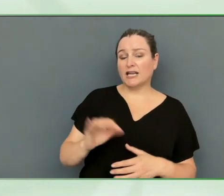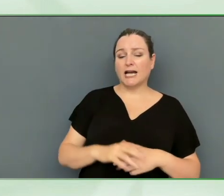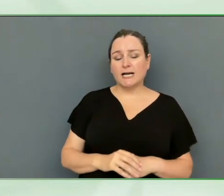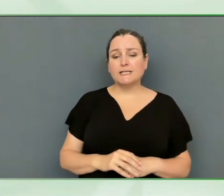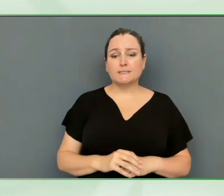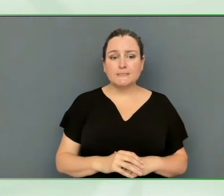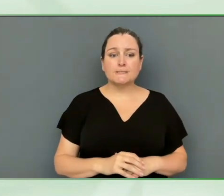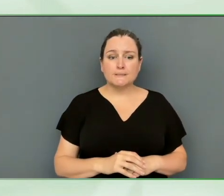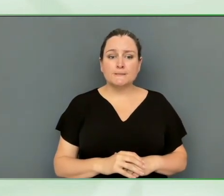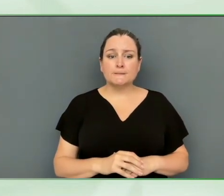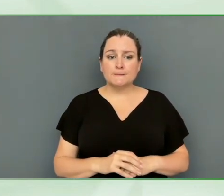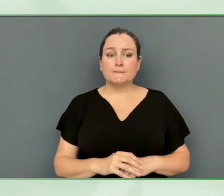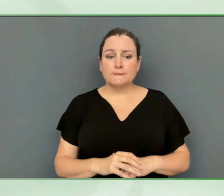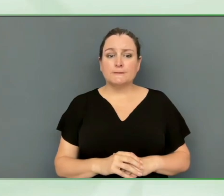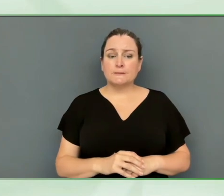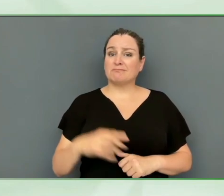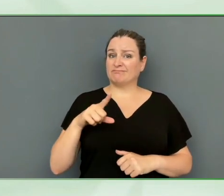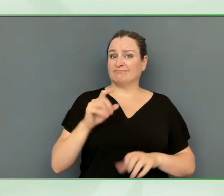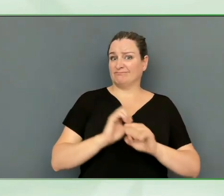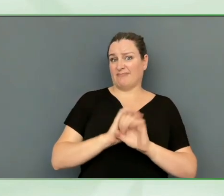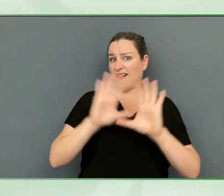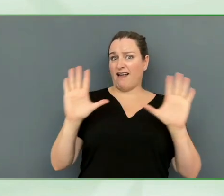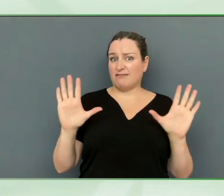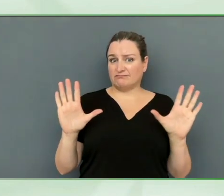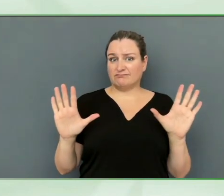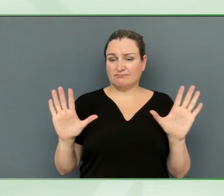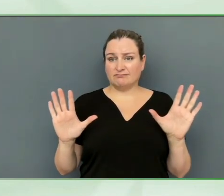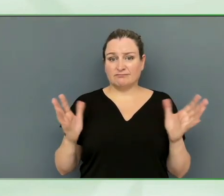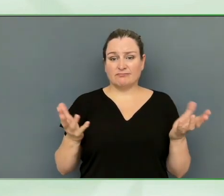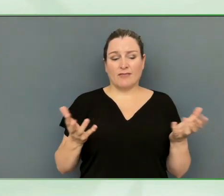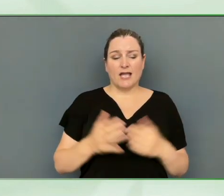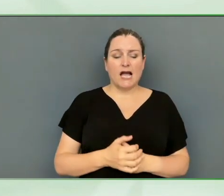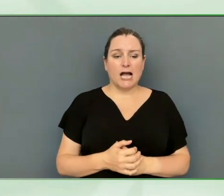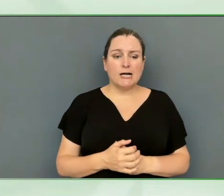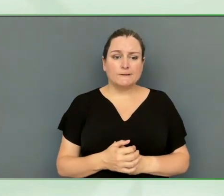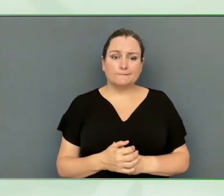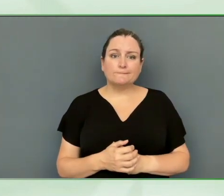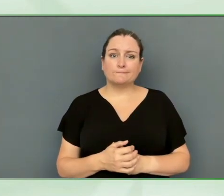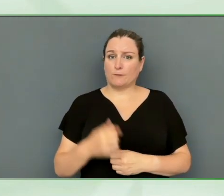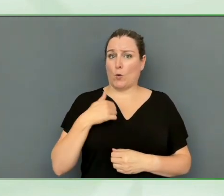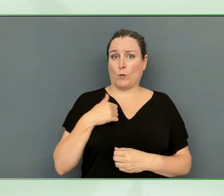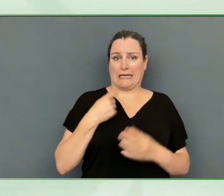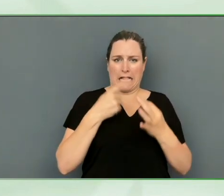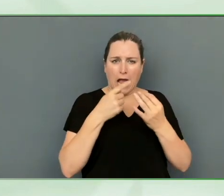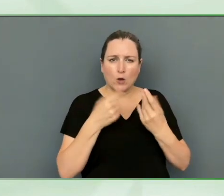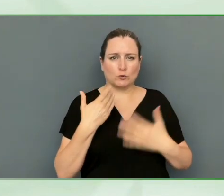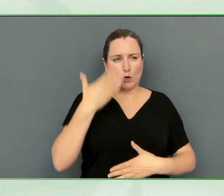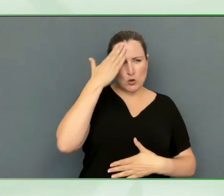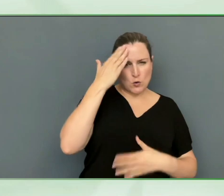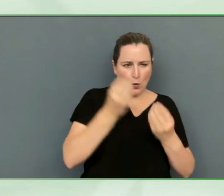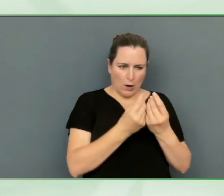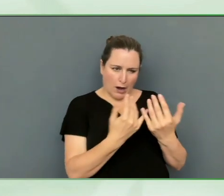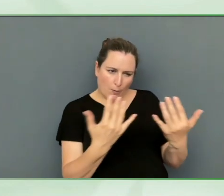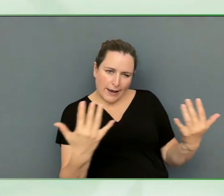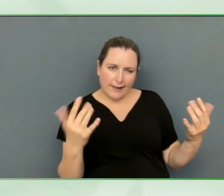really put the finger on the sore spot. We really don't have these metrics, and I think that's a really big problem. And like I mentioned before, one of the projects we